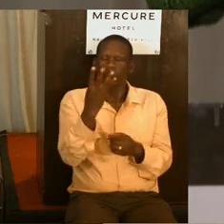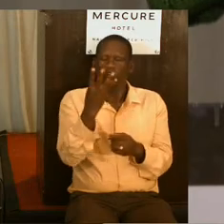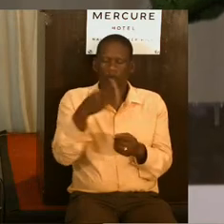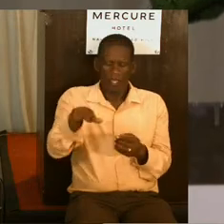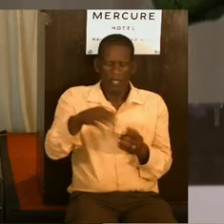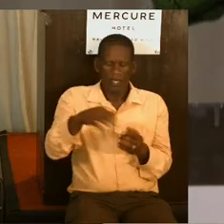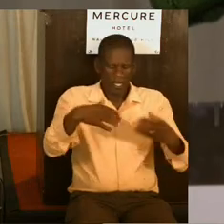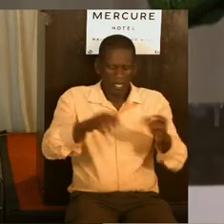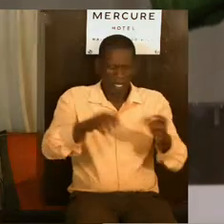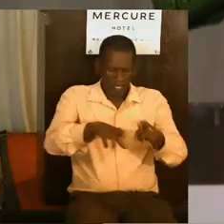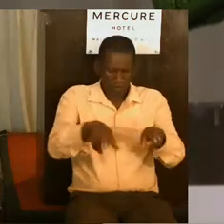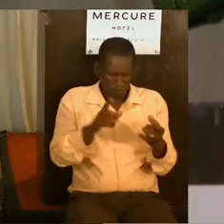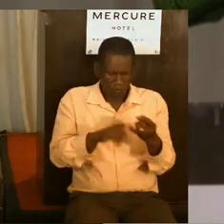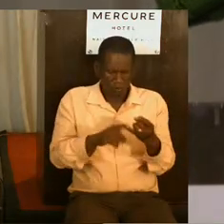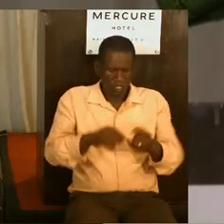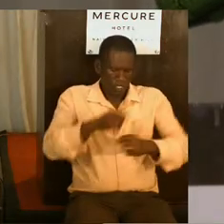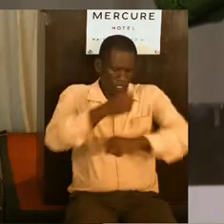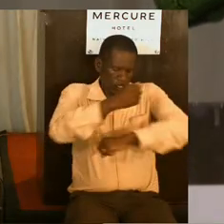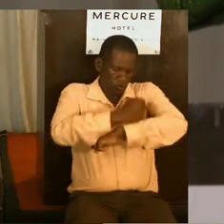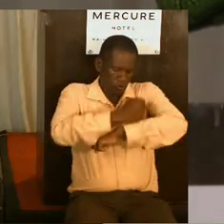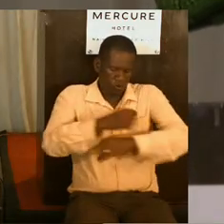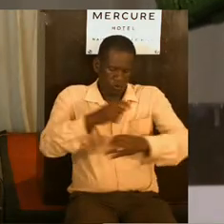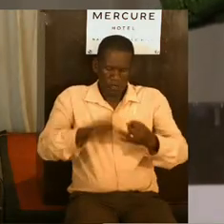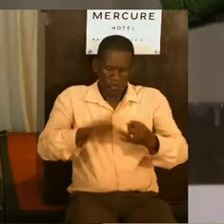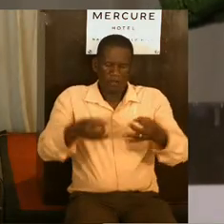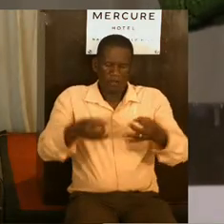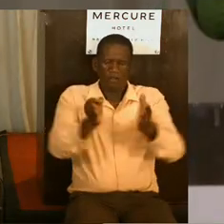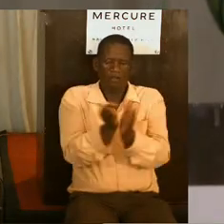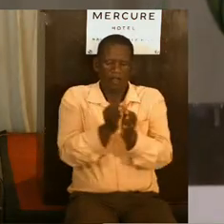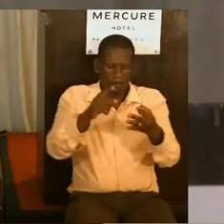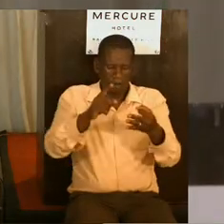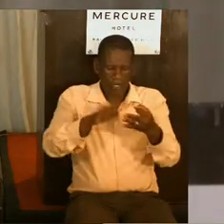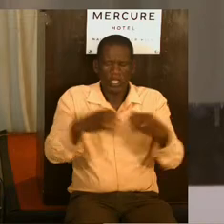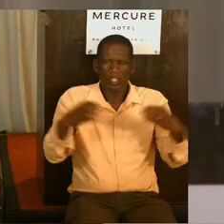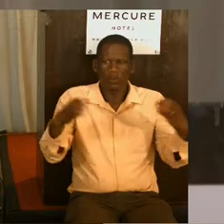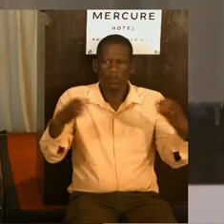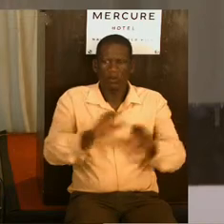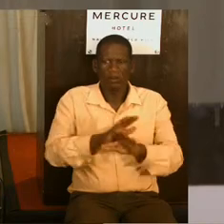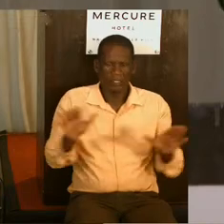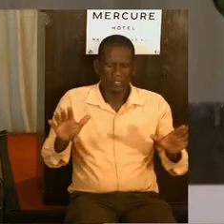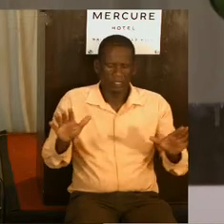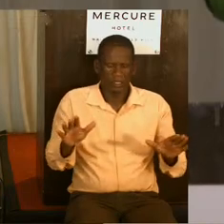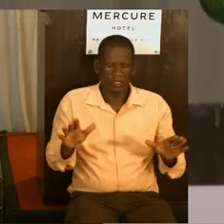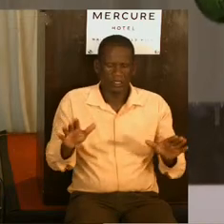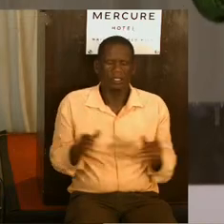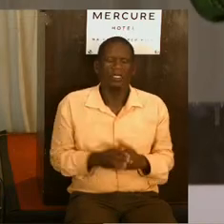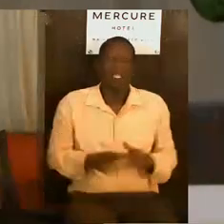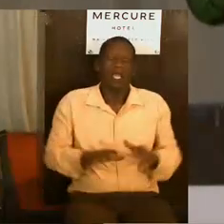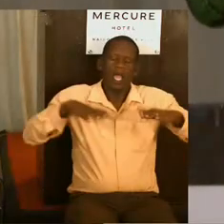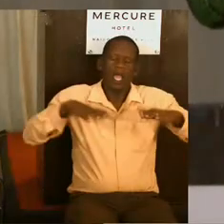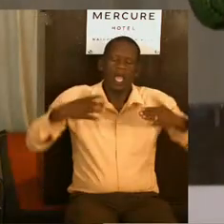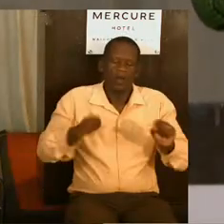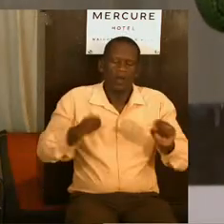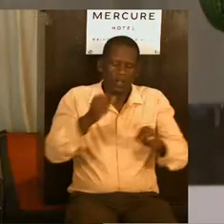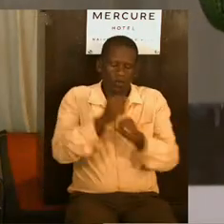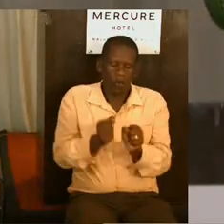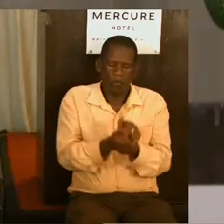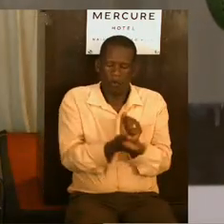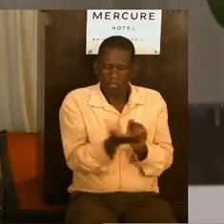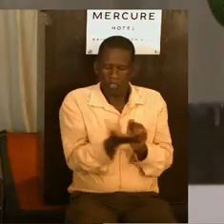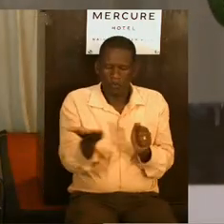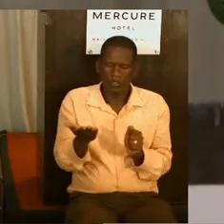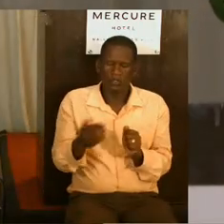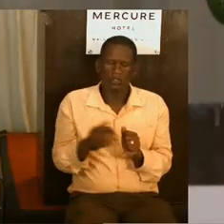the classroom the school a family the community how do we work with those